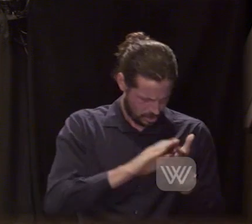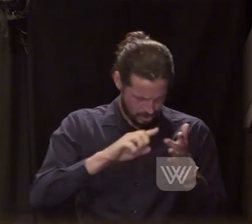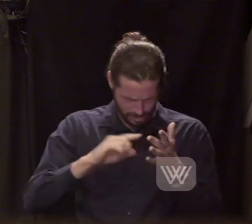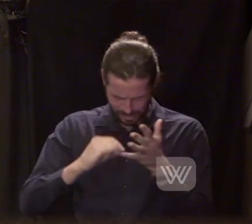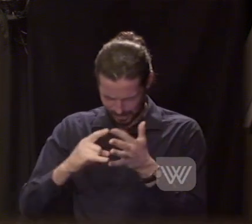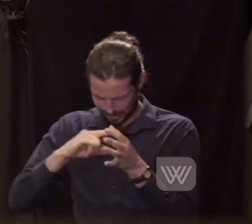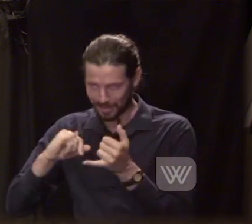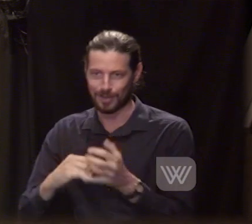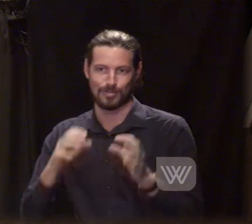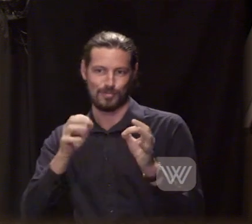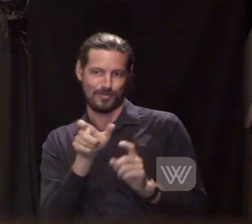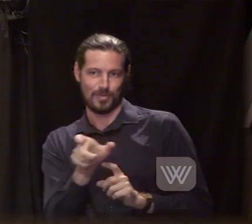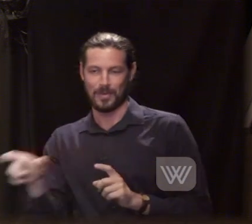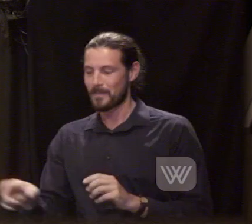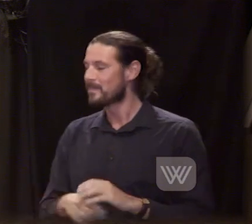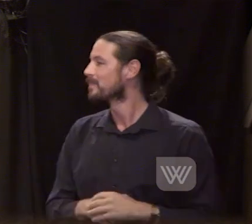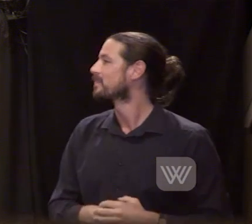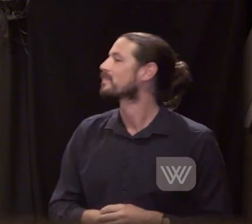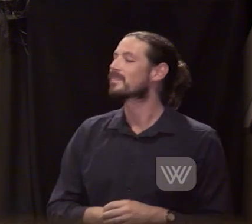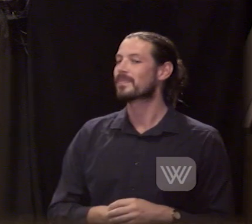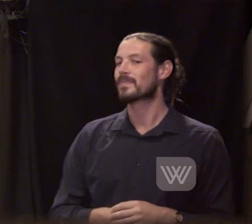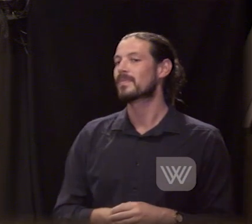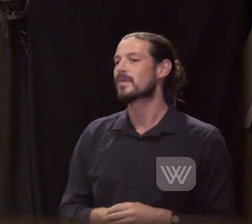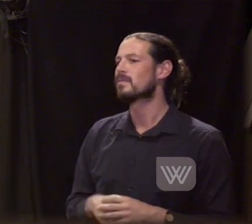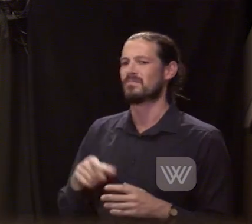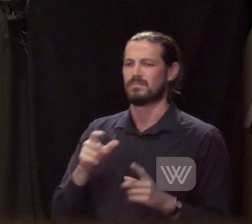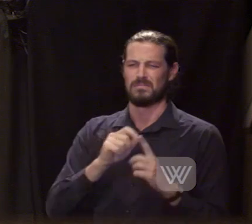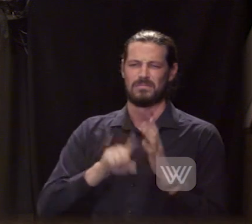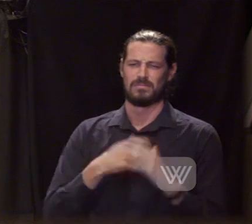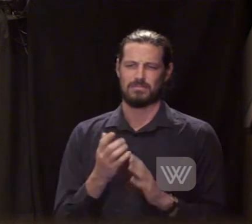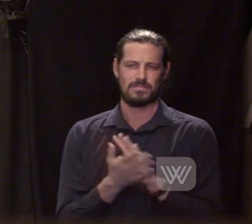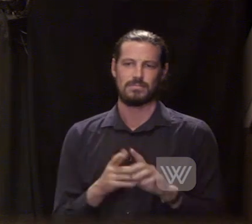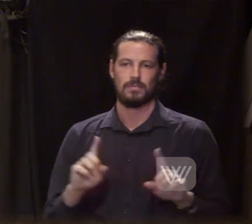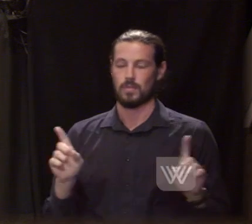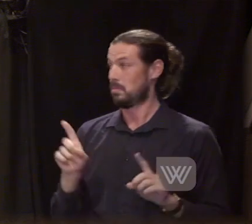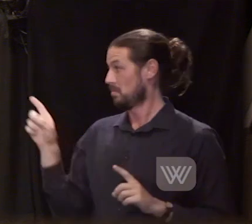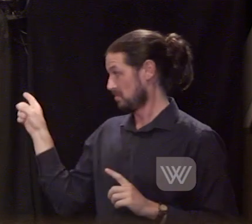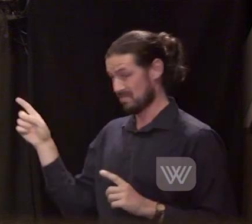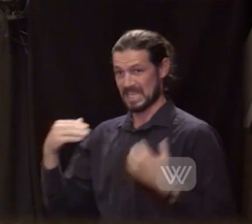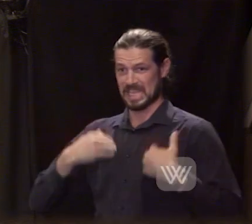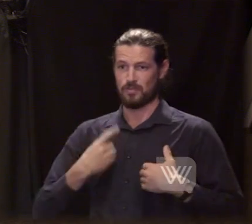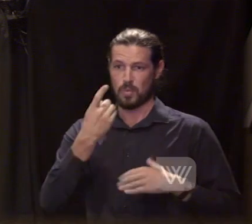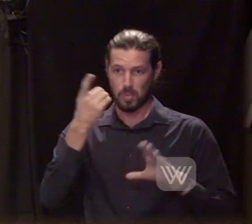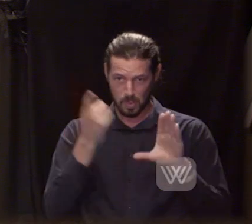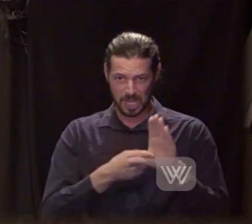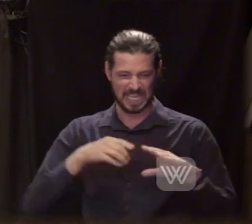cynical. This project involved Carmel spending a year in a